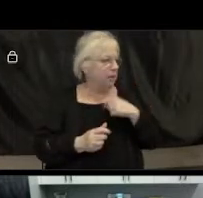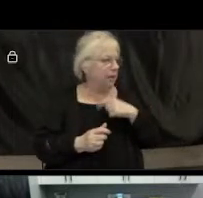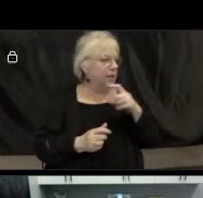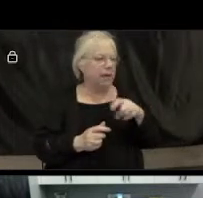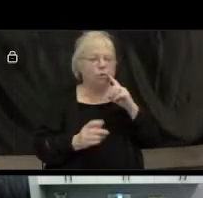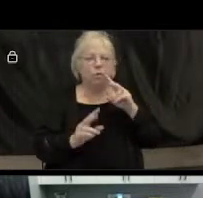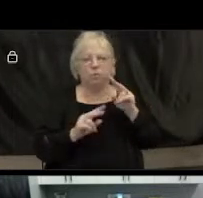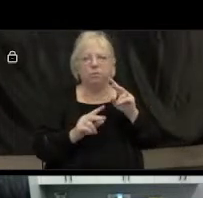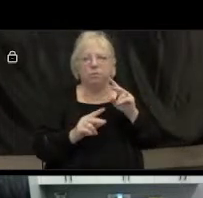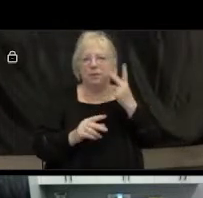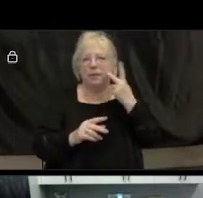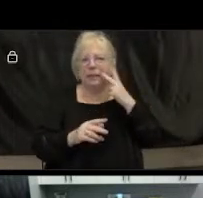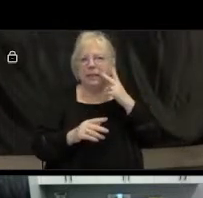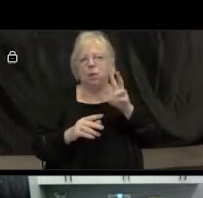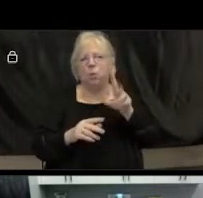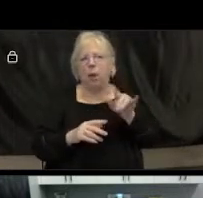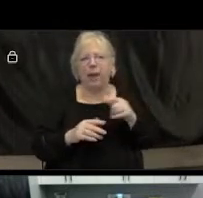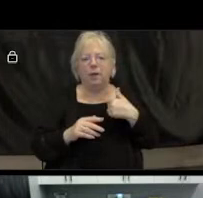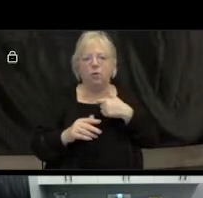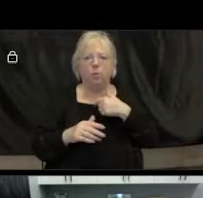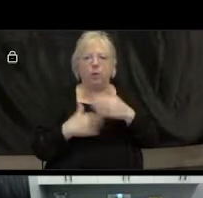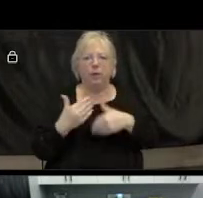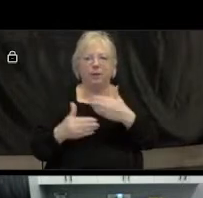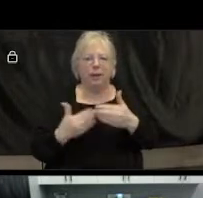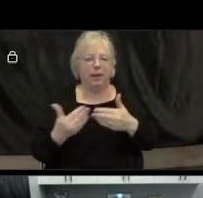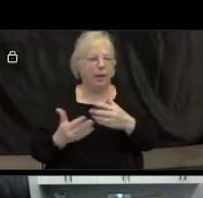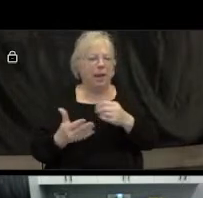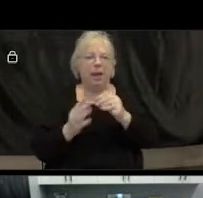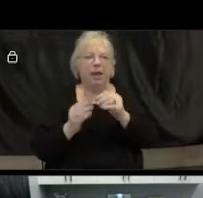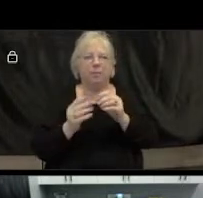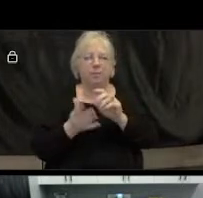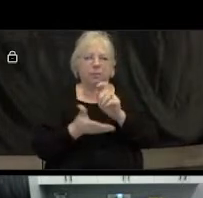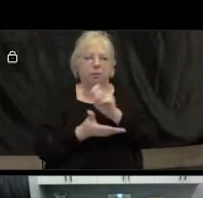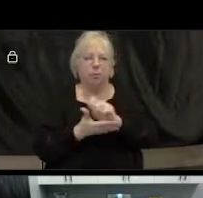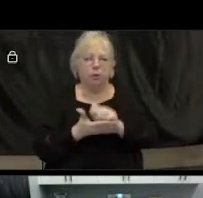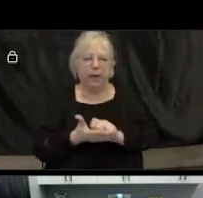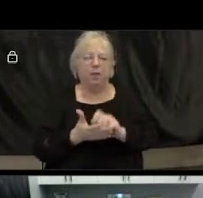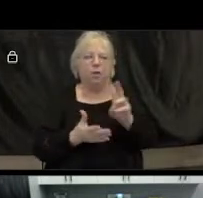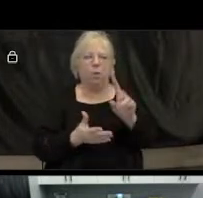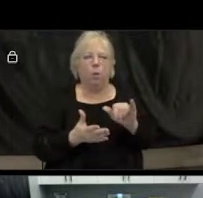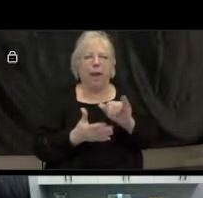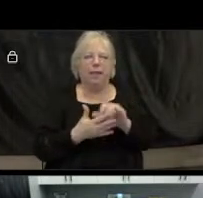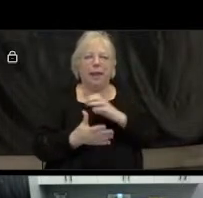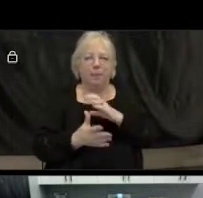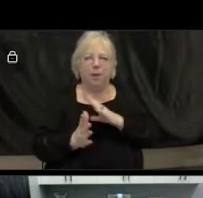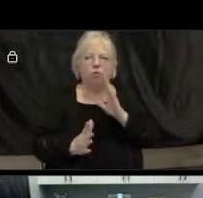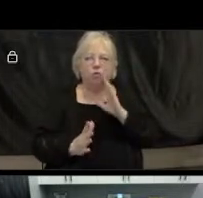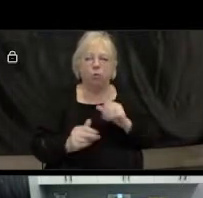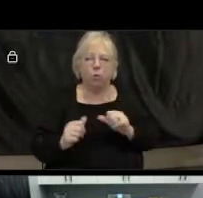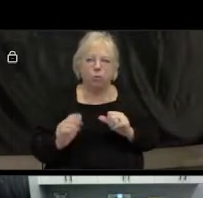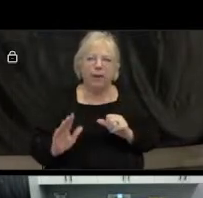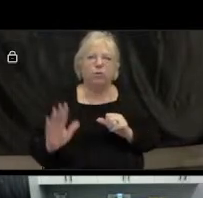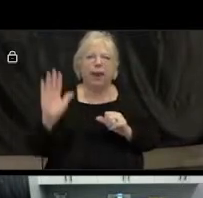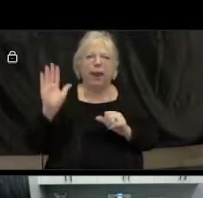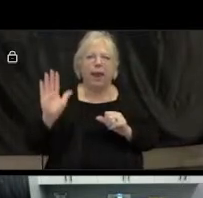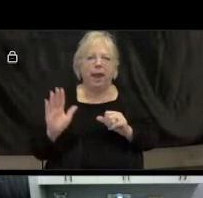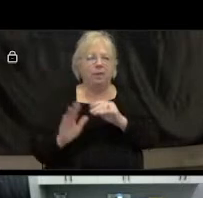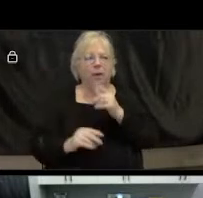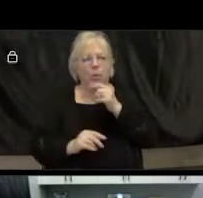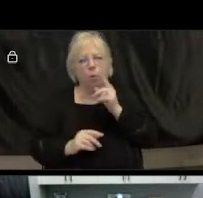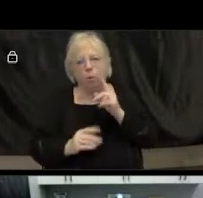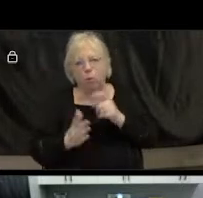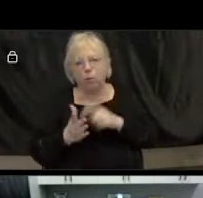we proceed and put it together, and how commissioners would raise their hands and who's going to recognize